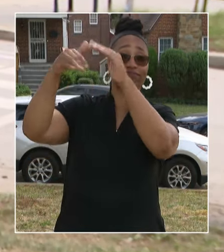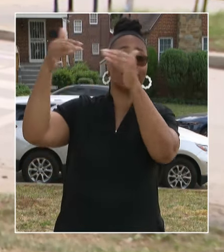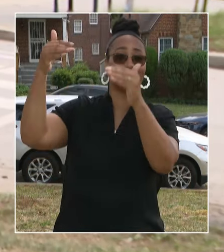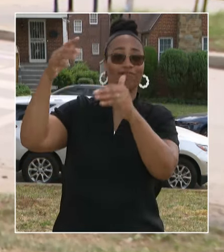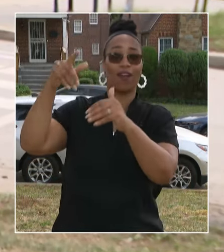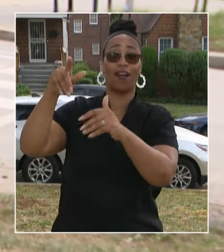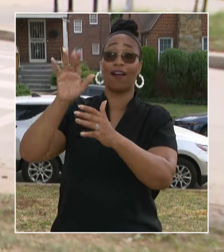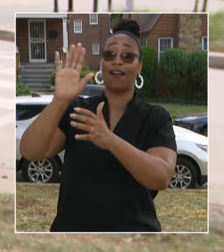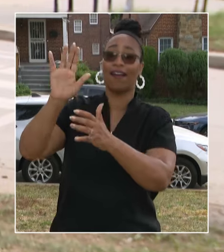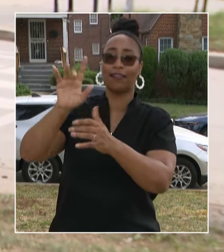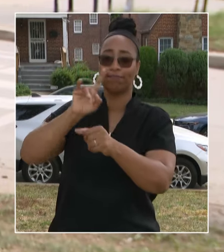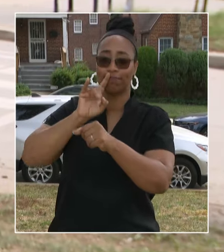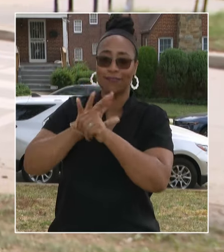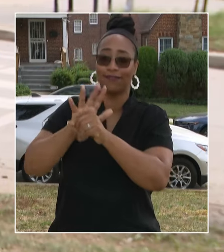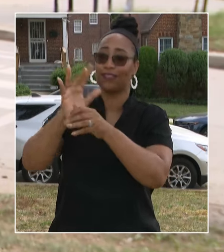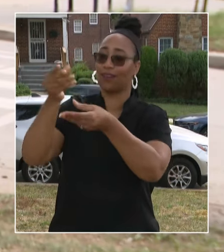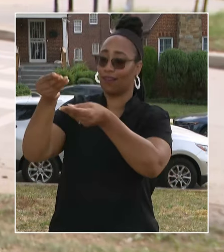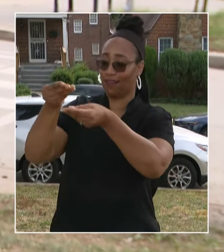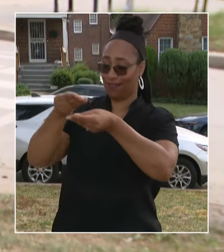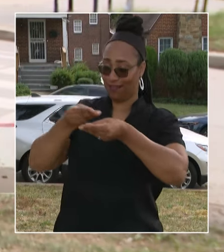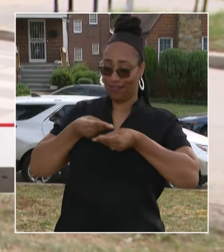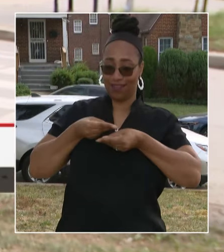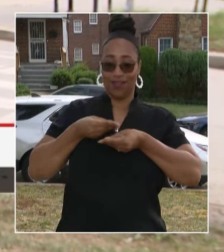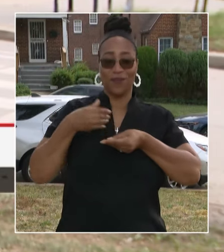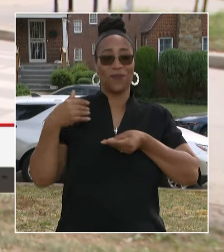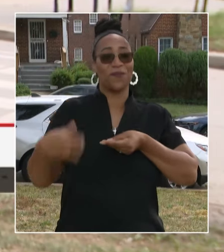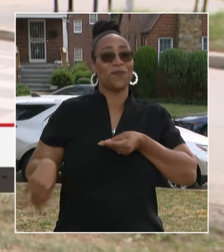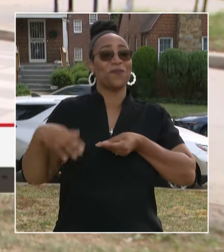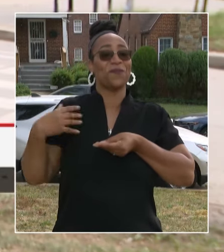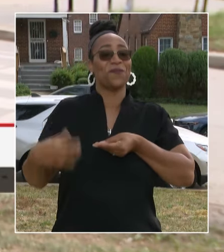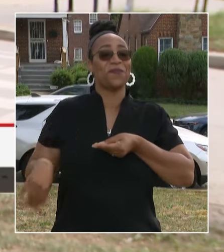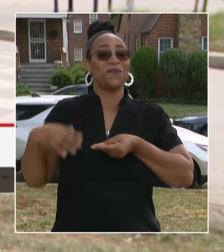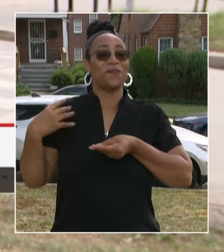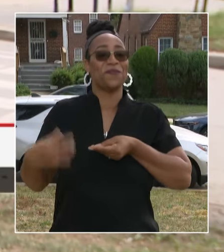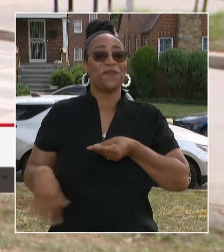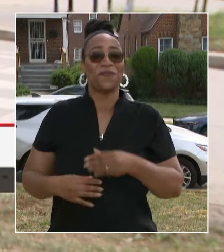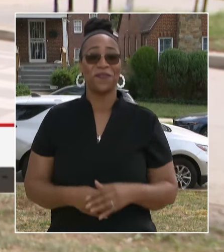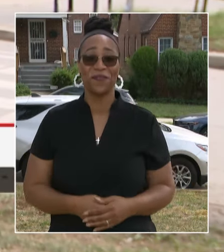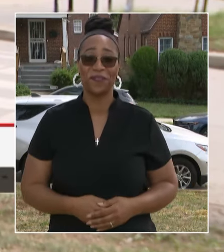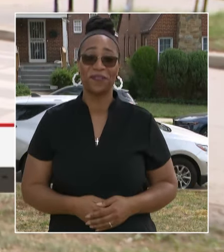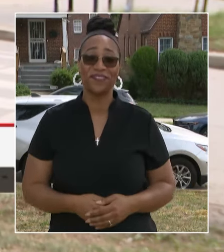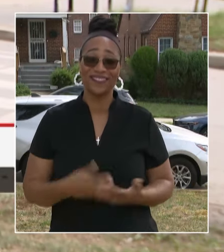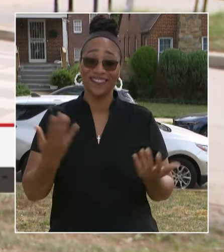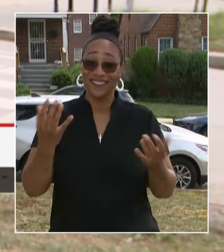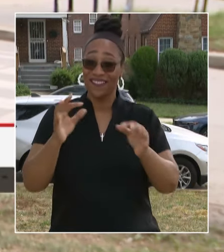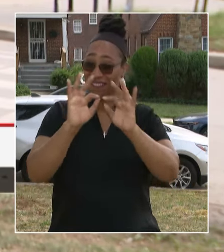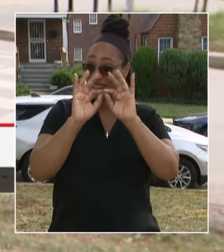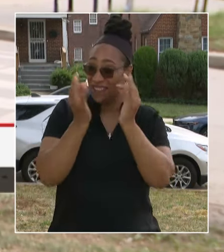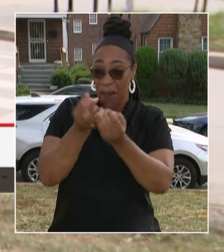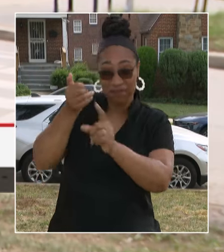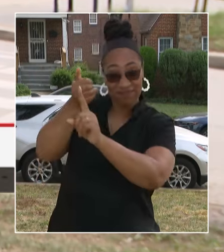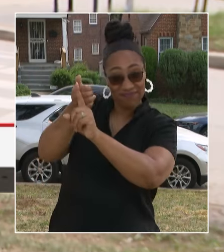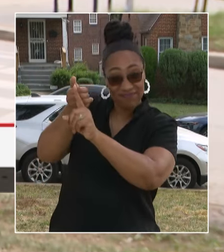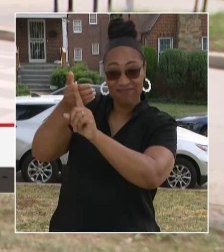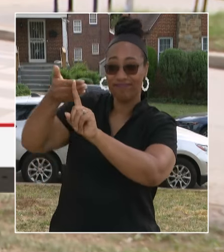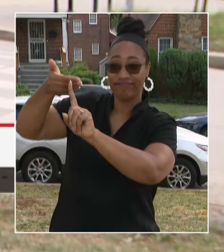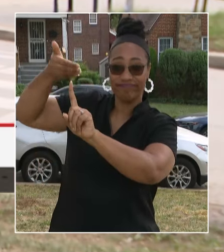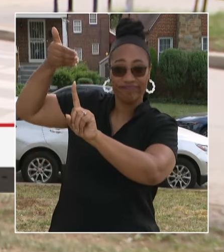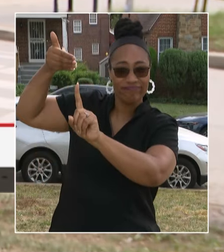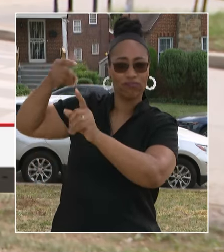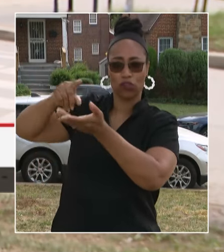Dr. Spaulding is a descendant of a family of scholars. And it continues with his daughters, scholars.